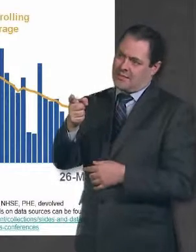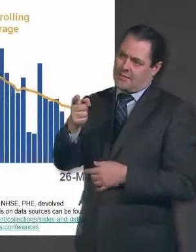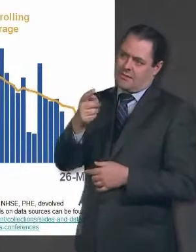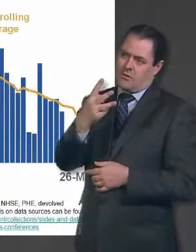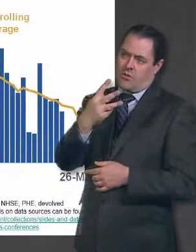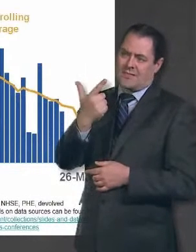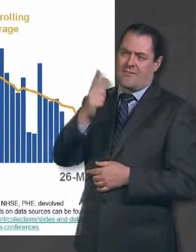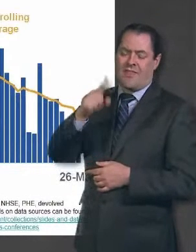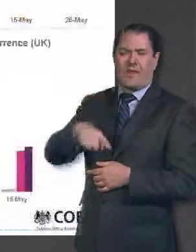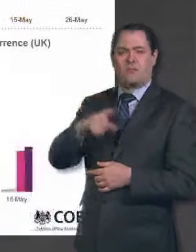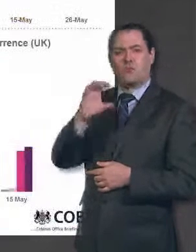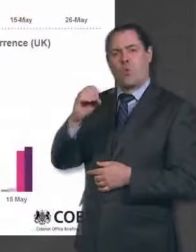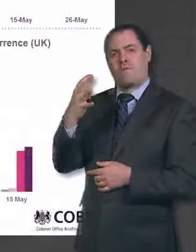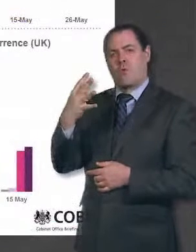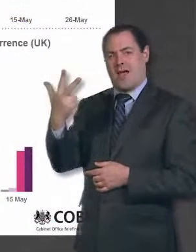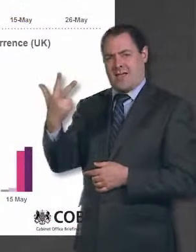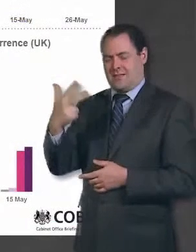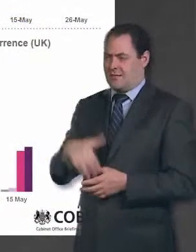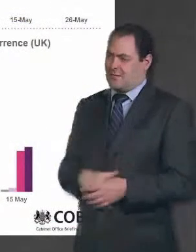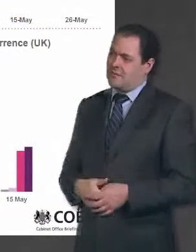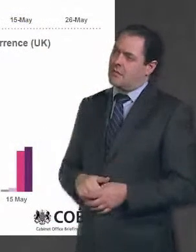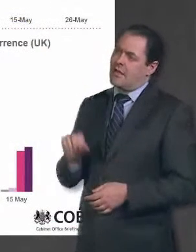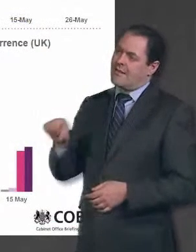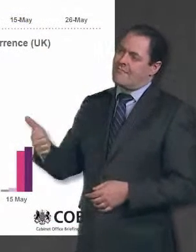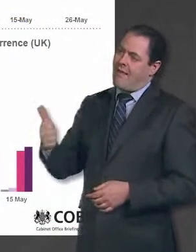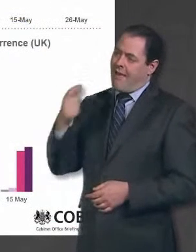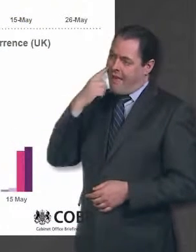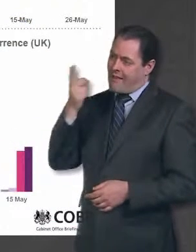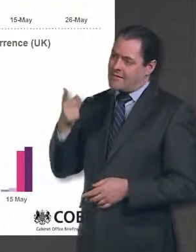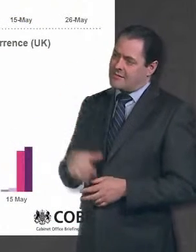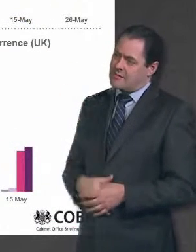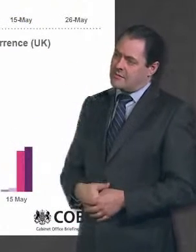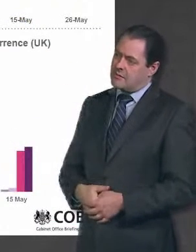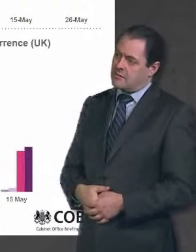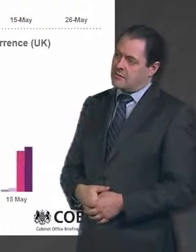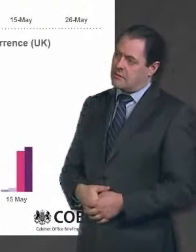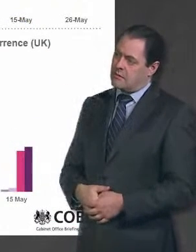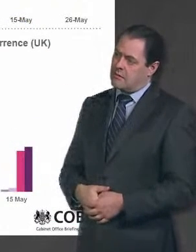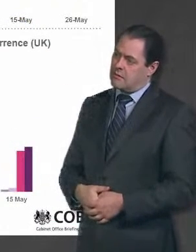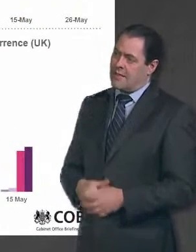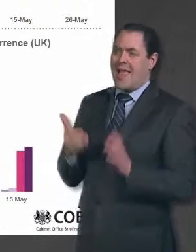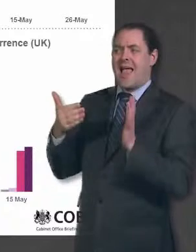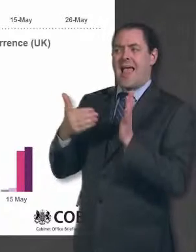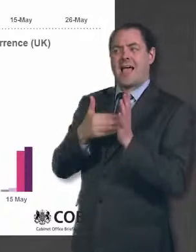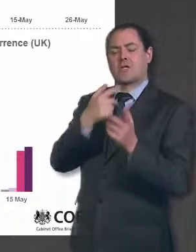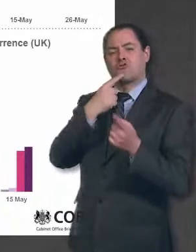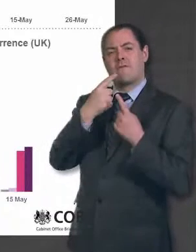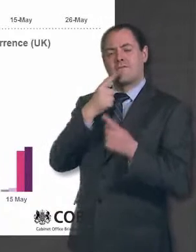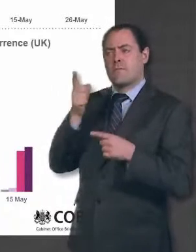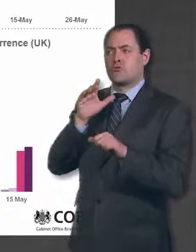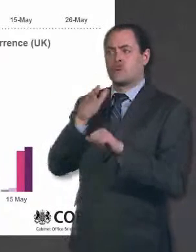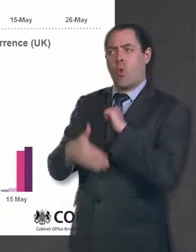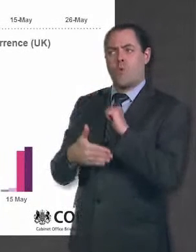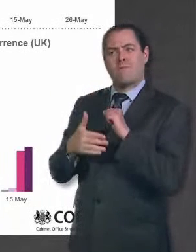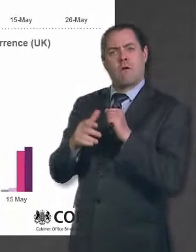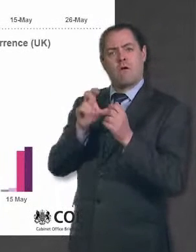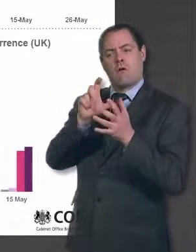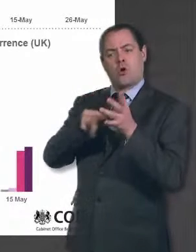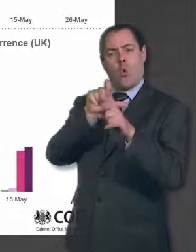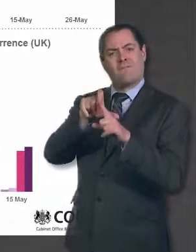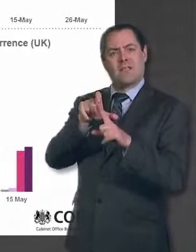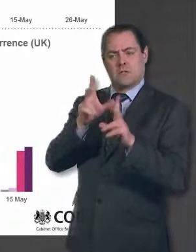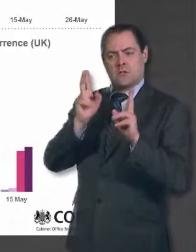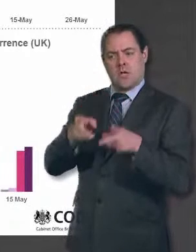We turn to the next slide. We have additional information on deaths from COVID from the Office for National Statistics and from